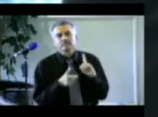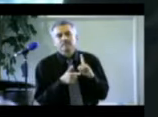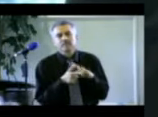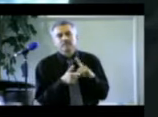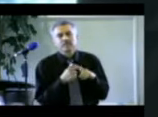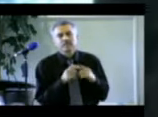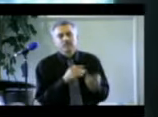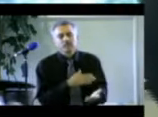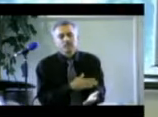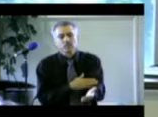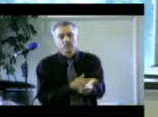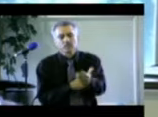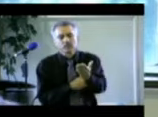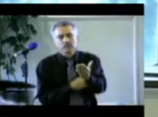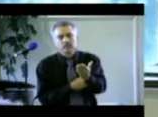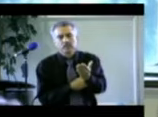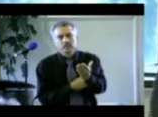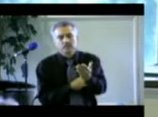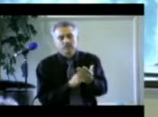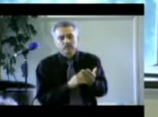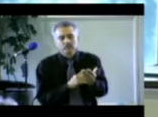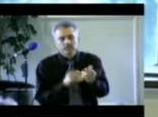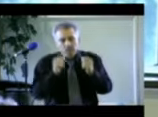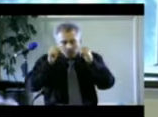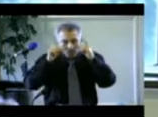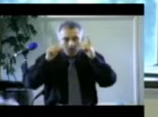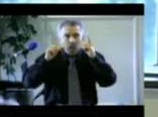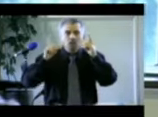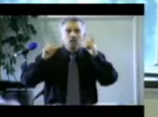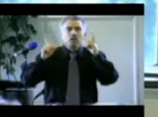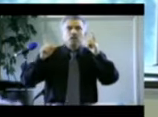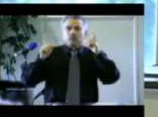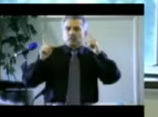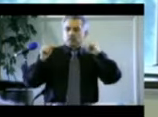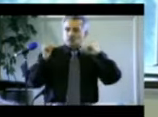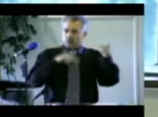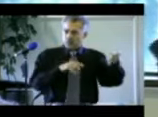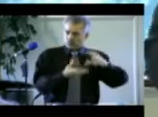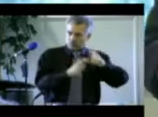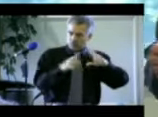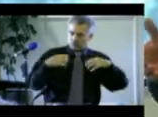one morning I got up and went to do laundry,